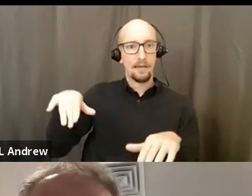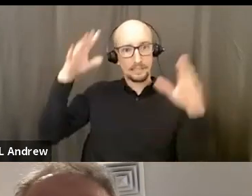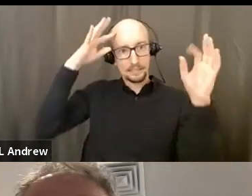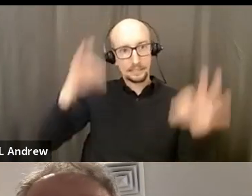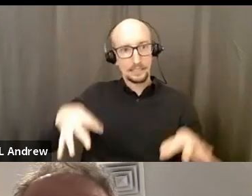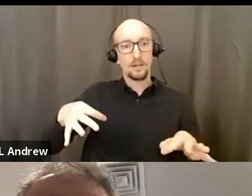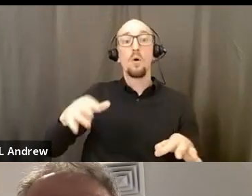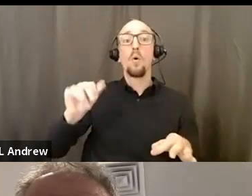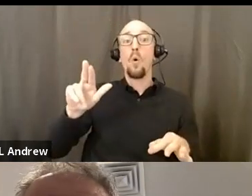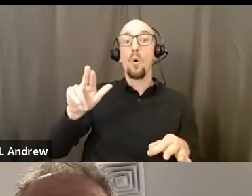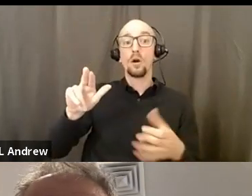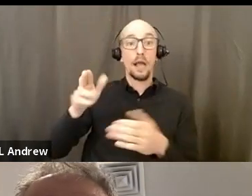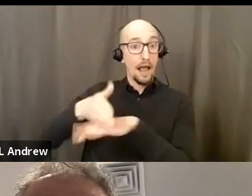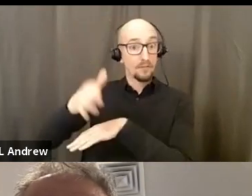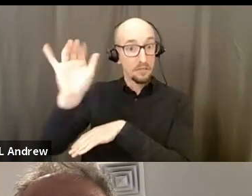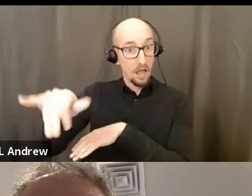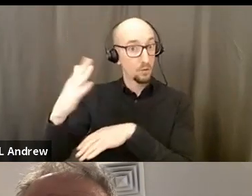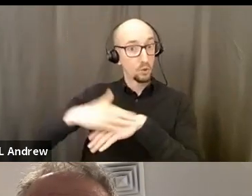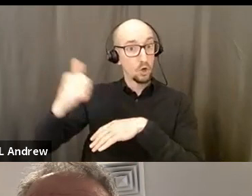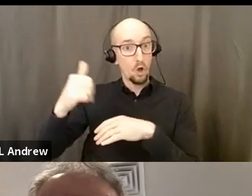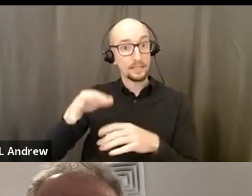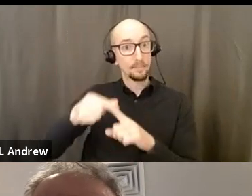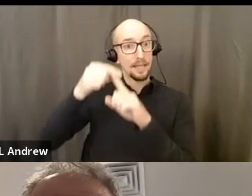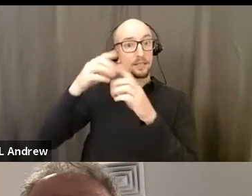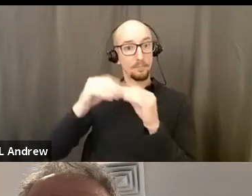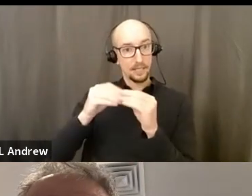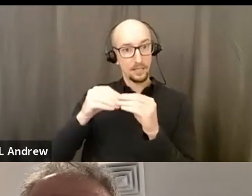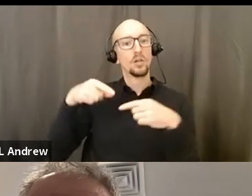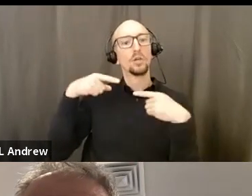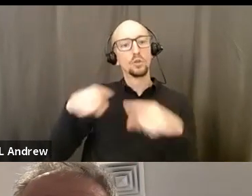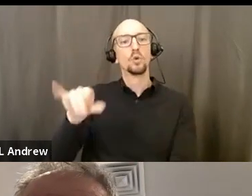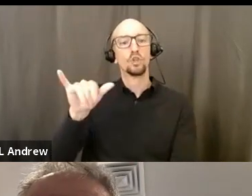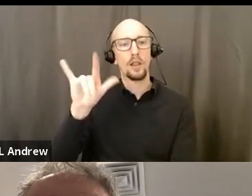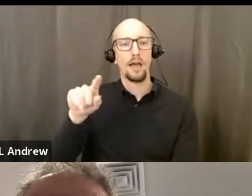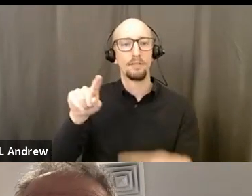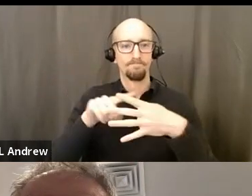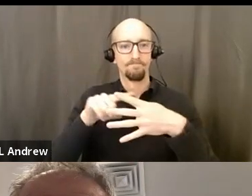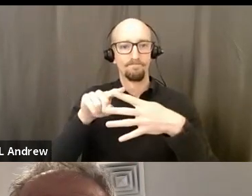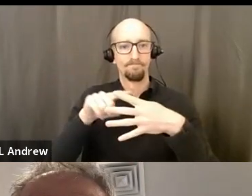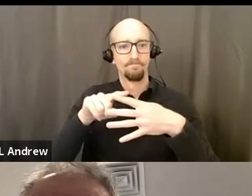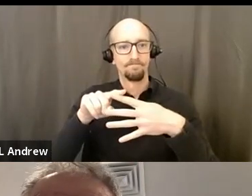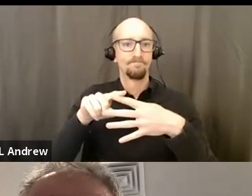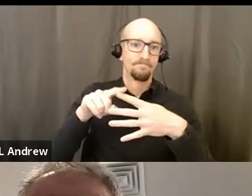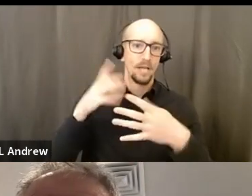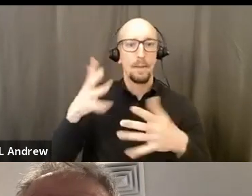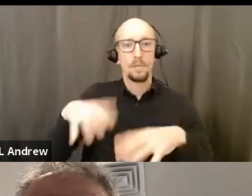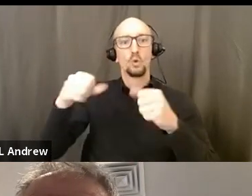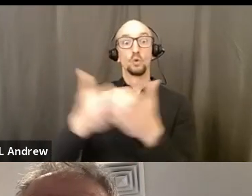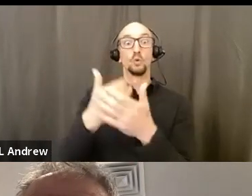a special meeting called during the first week in July to consider the